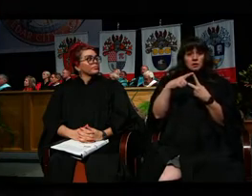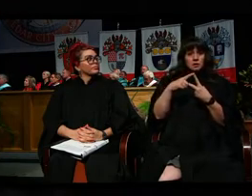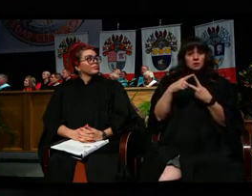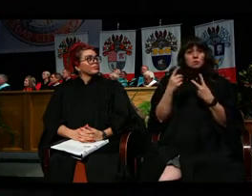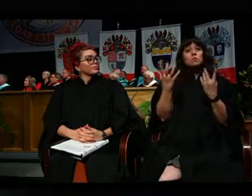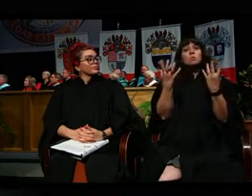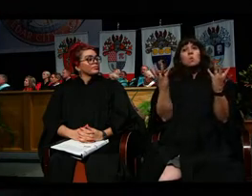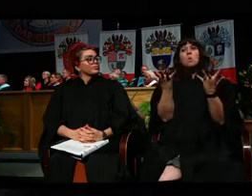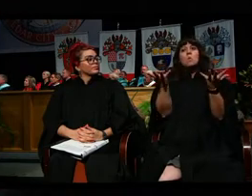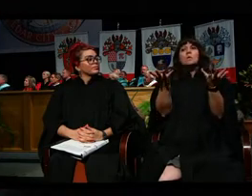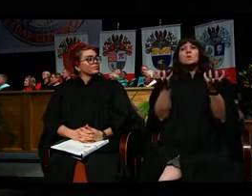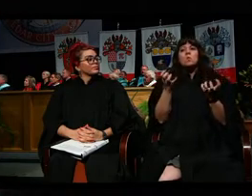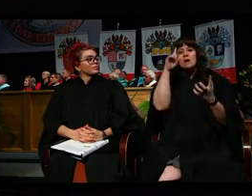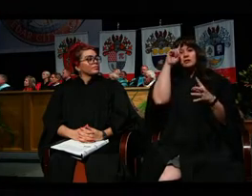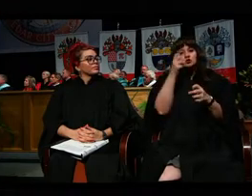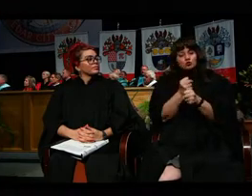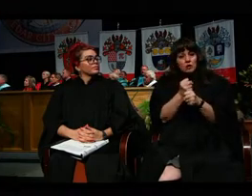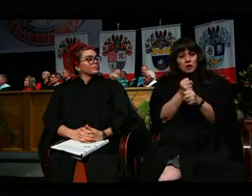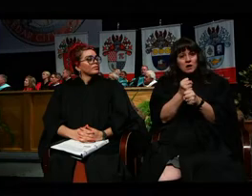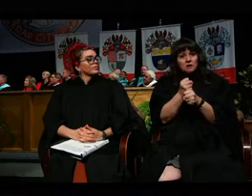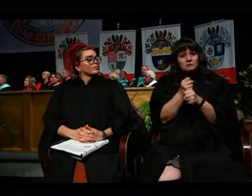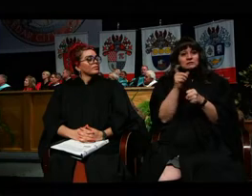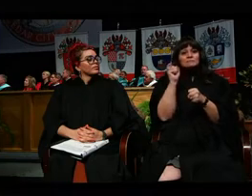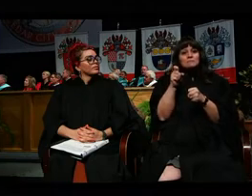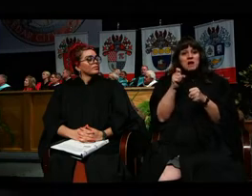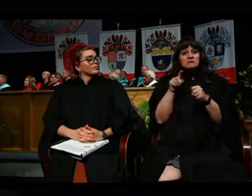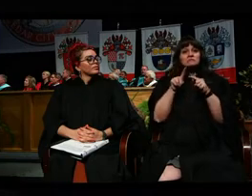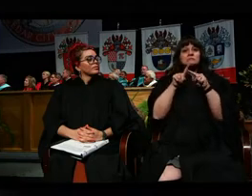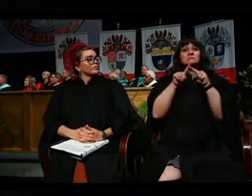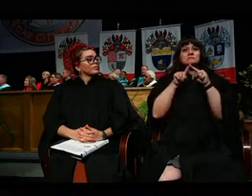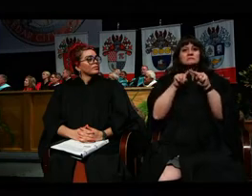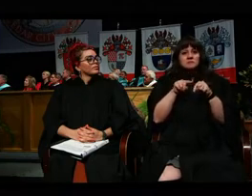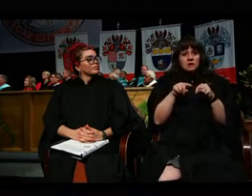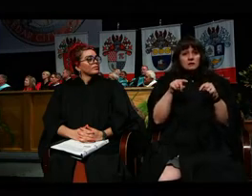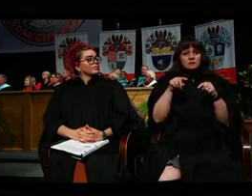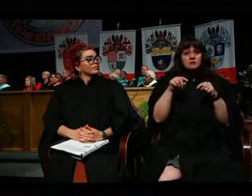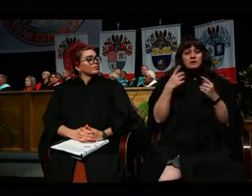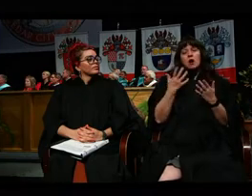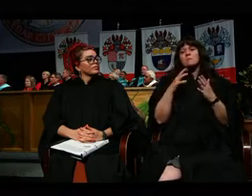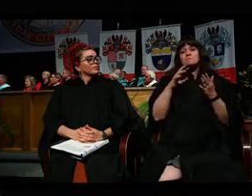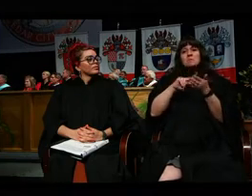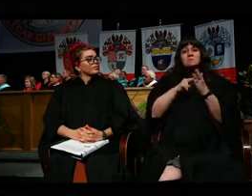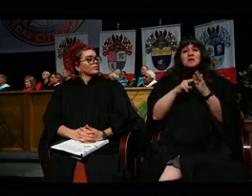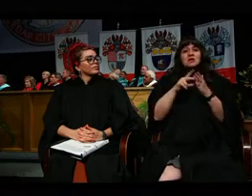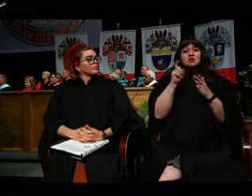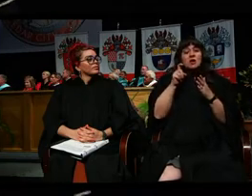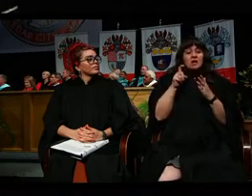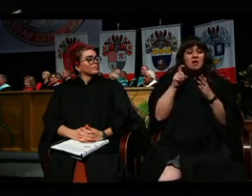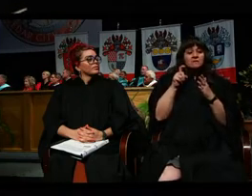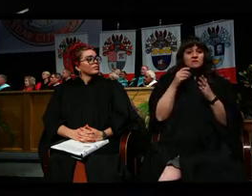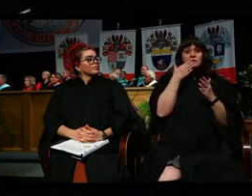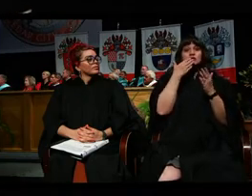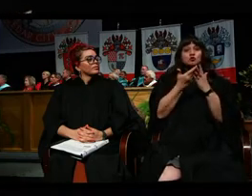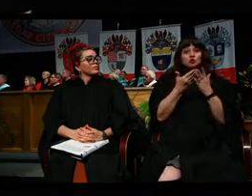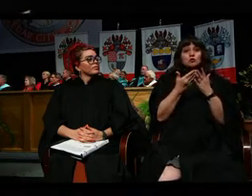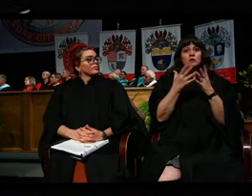want to trust has to be competent. They have to be good at what they do. The second thing is they have to be